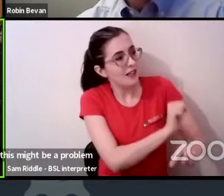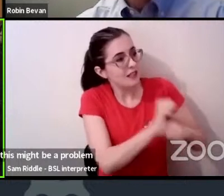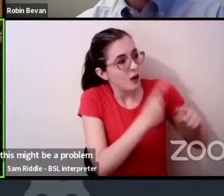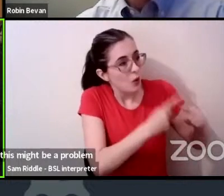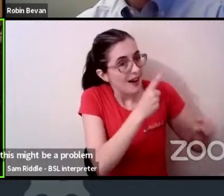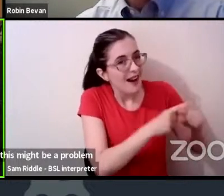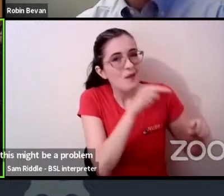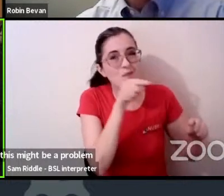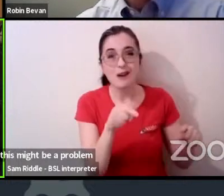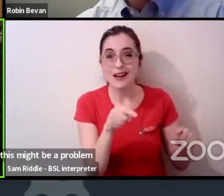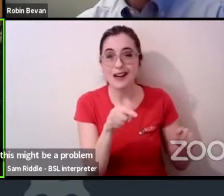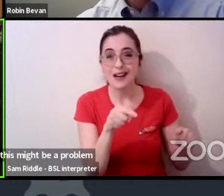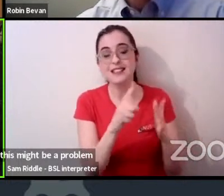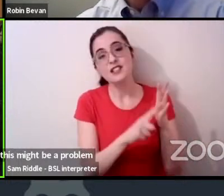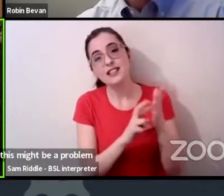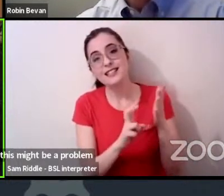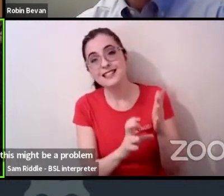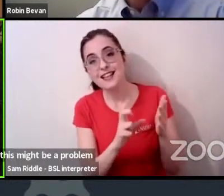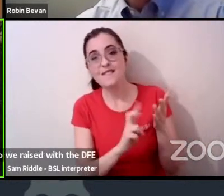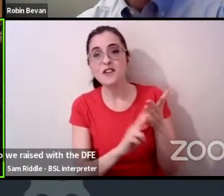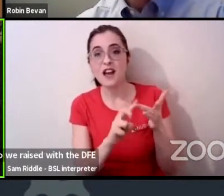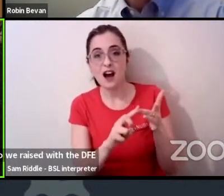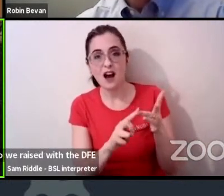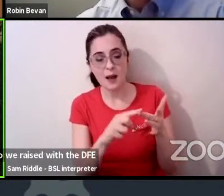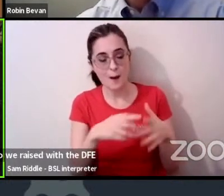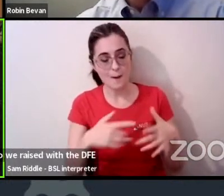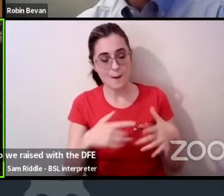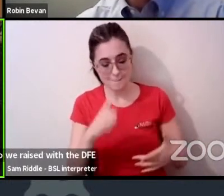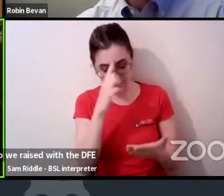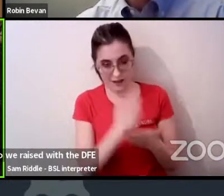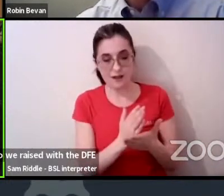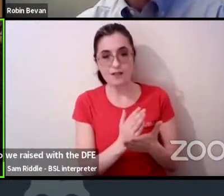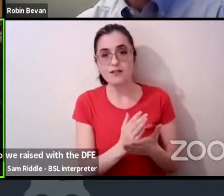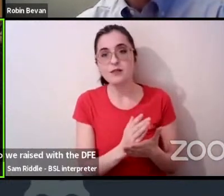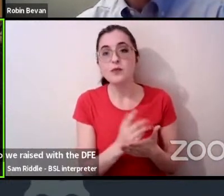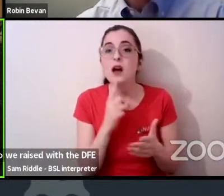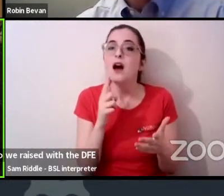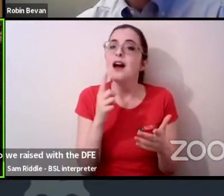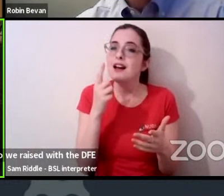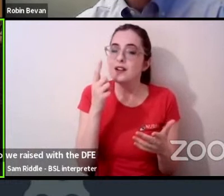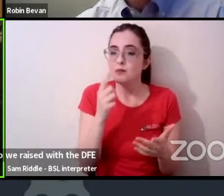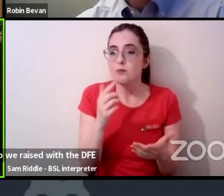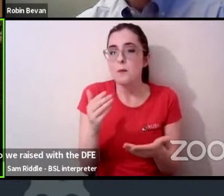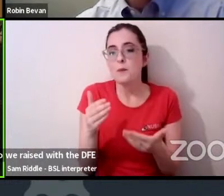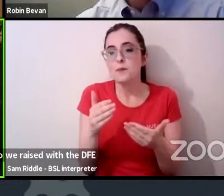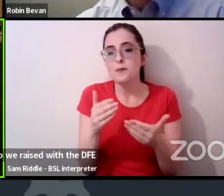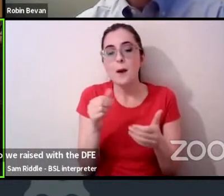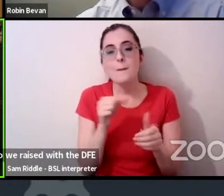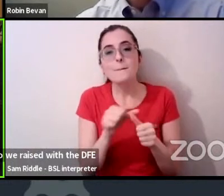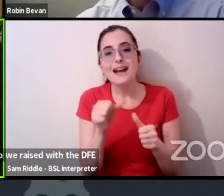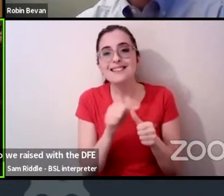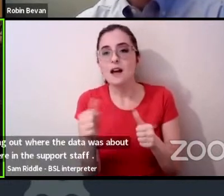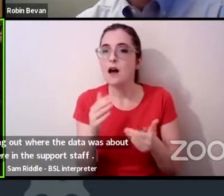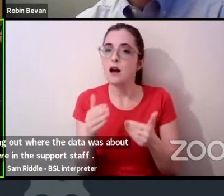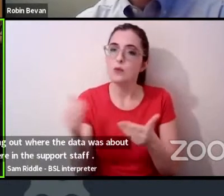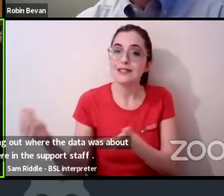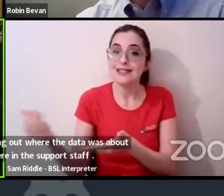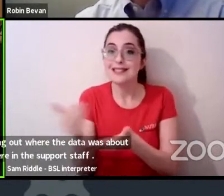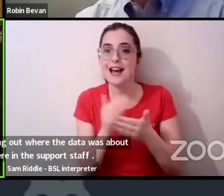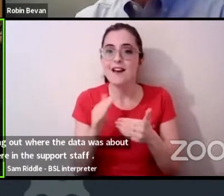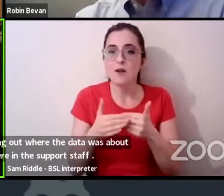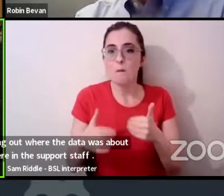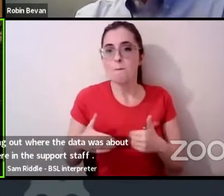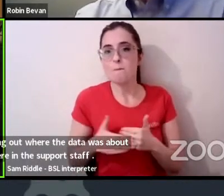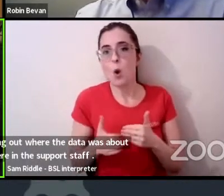save more lives by going straightforwardly down the age groups, and that's their argument for it. We